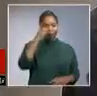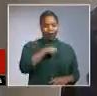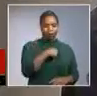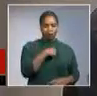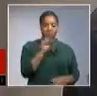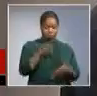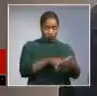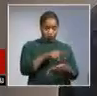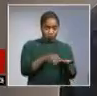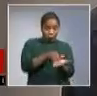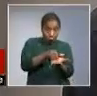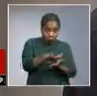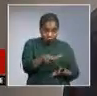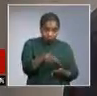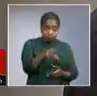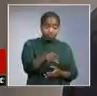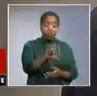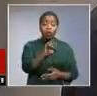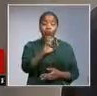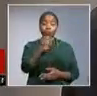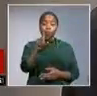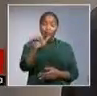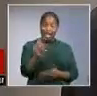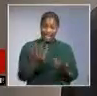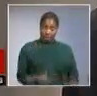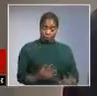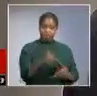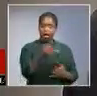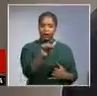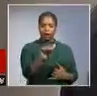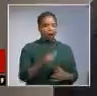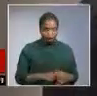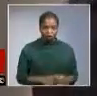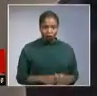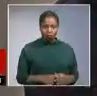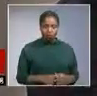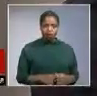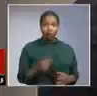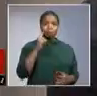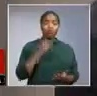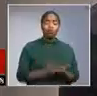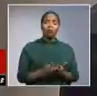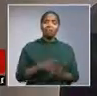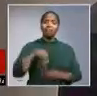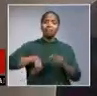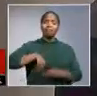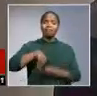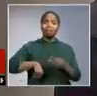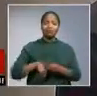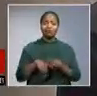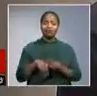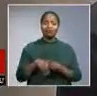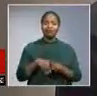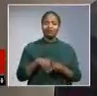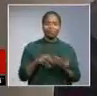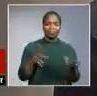to vote out the executive mayor, who has been now beyond reasonable doubt proved to have been running